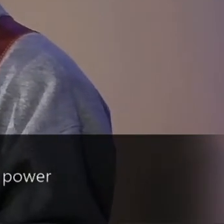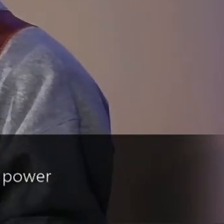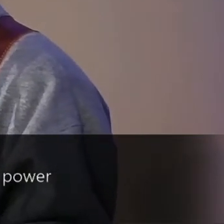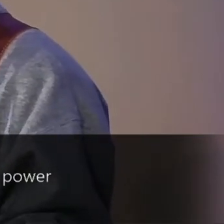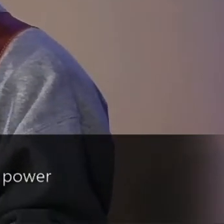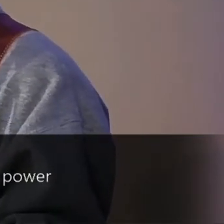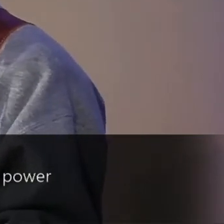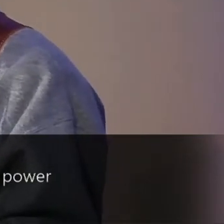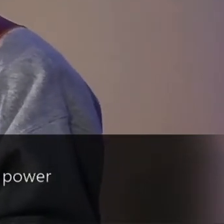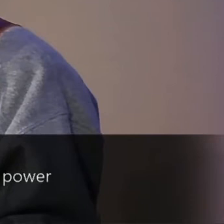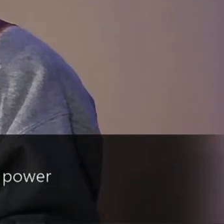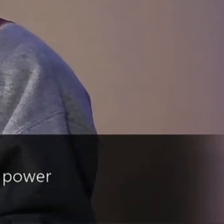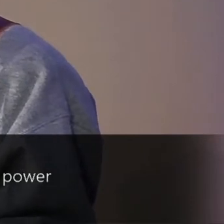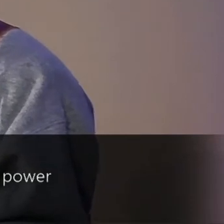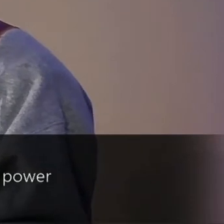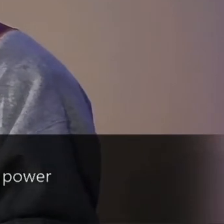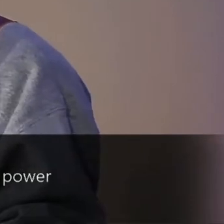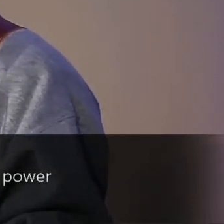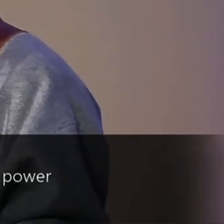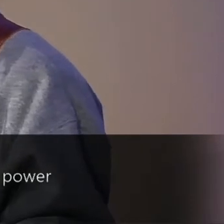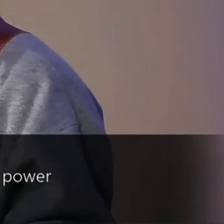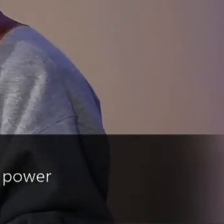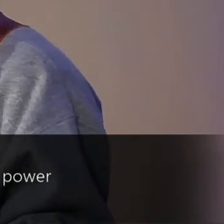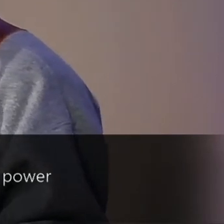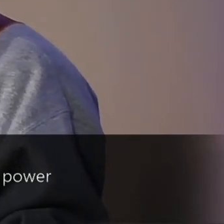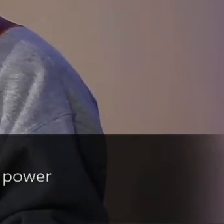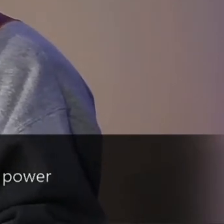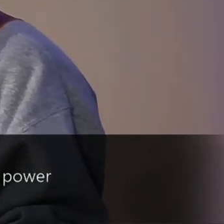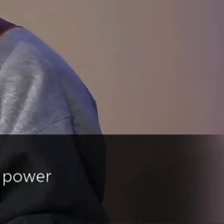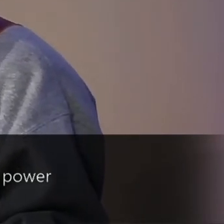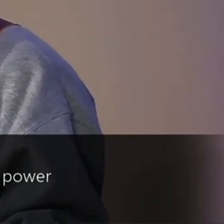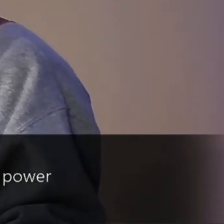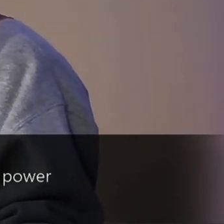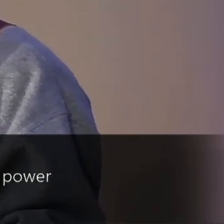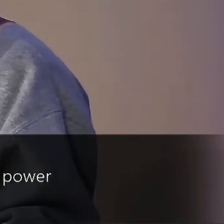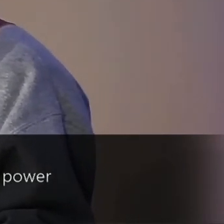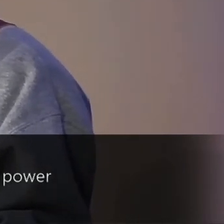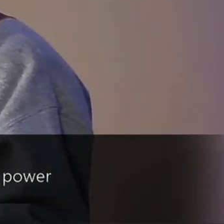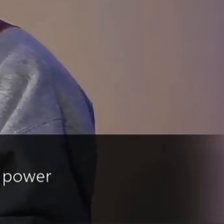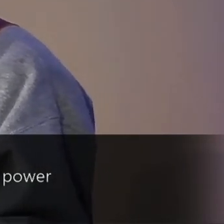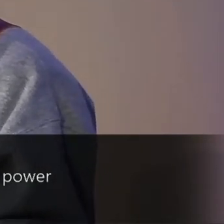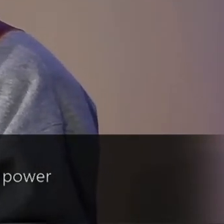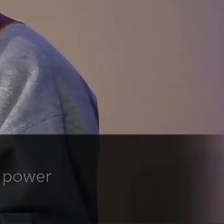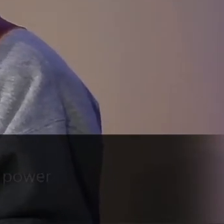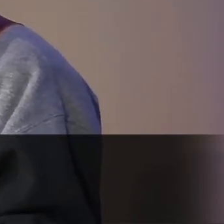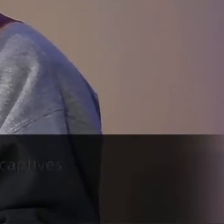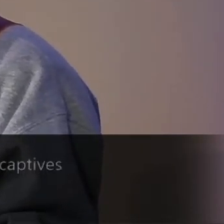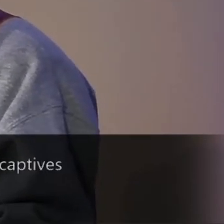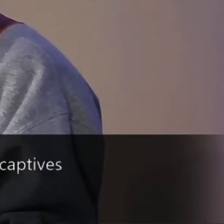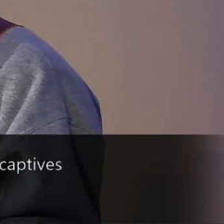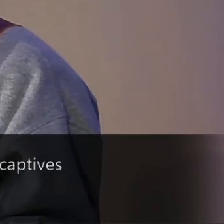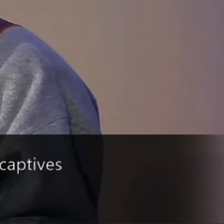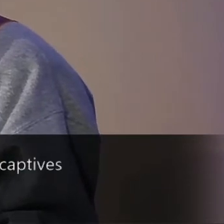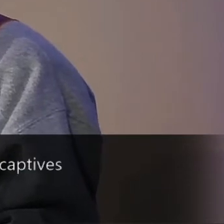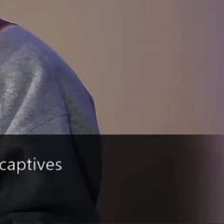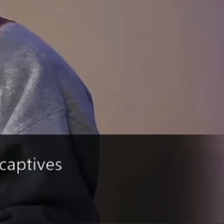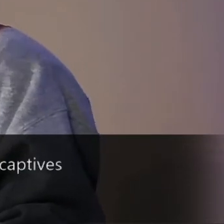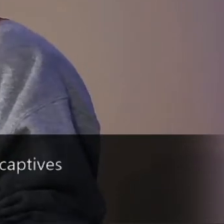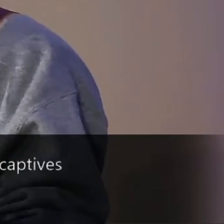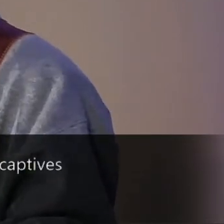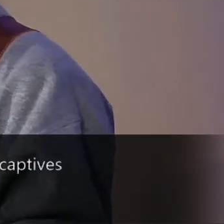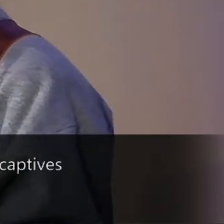fail us. Your name is power over darkness, freedom for the